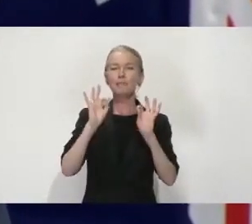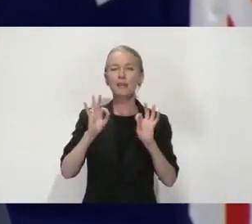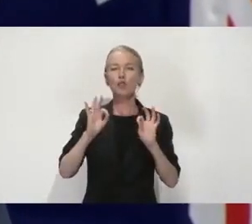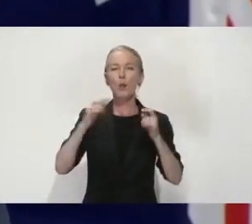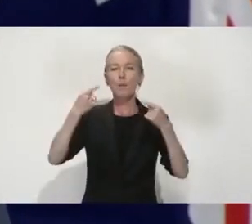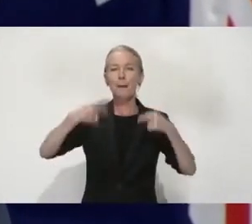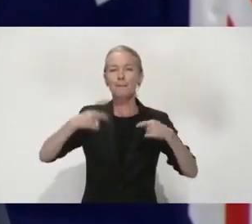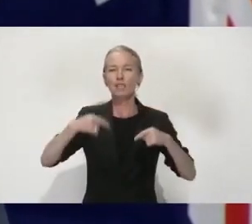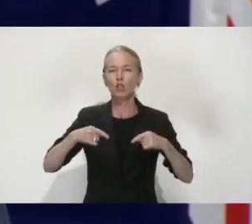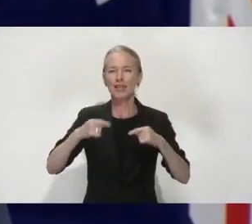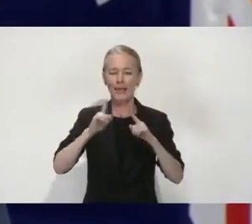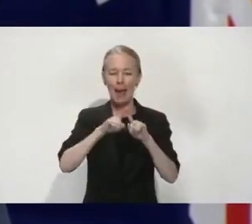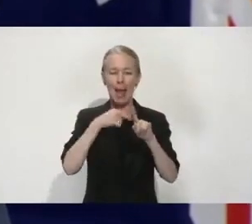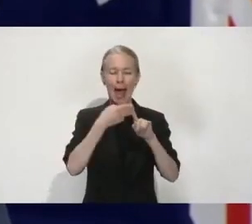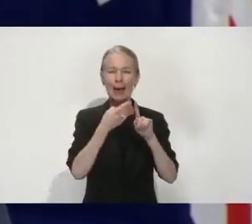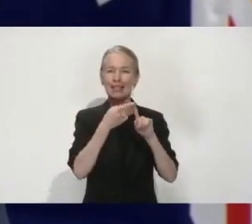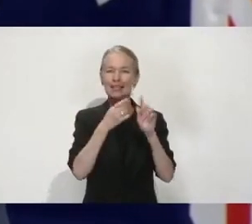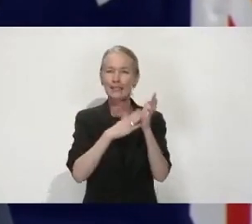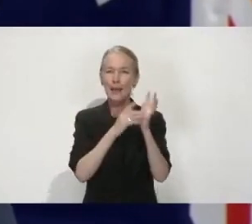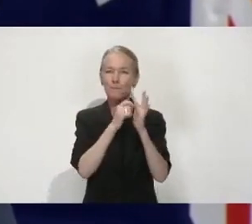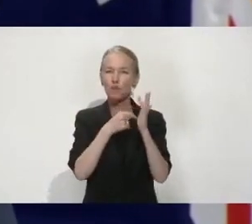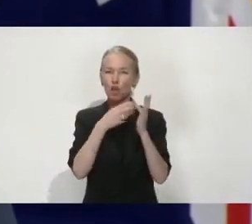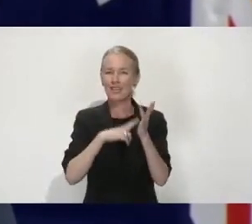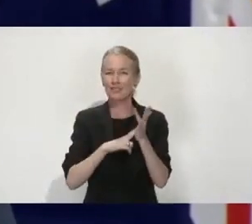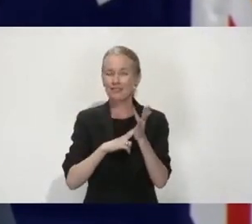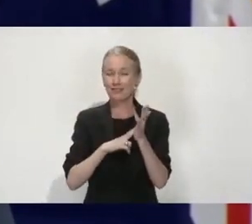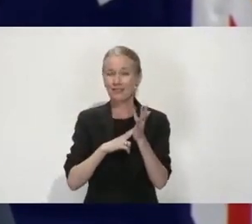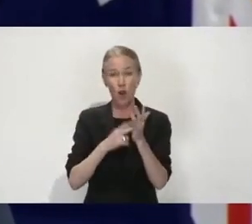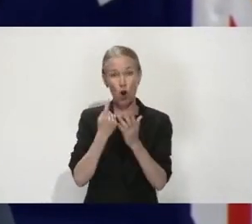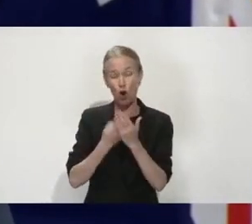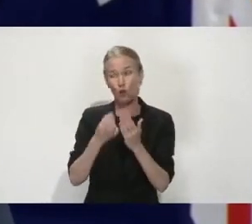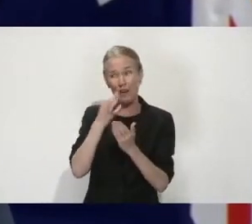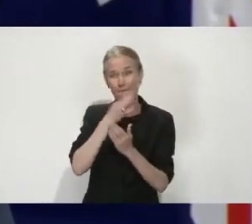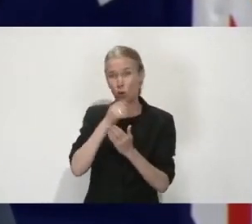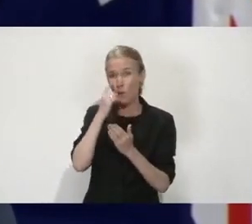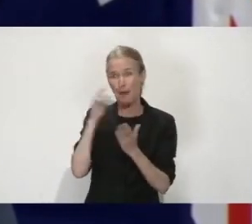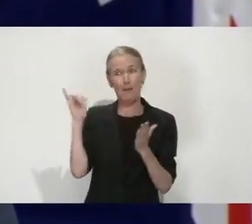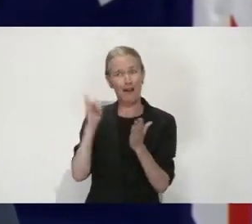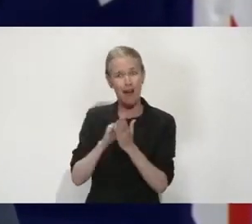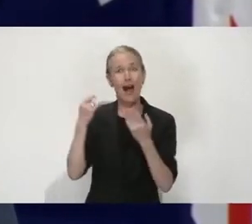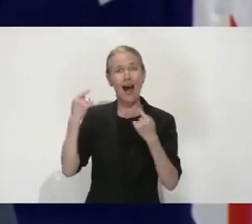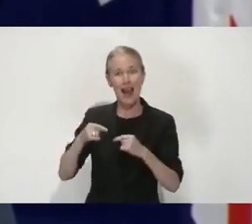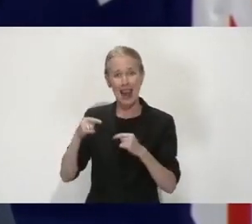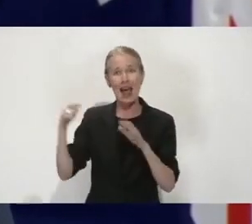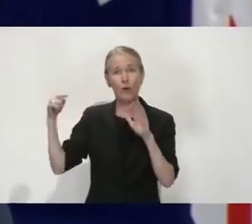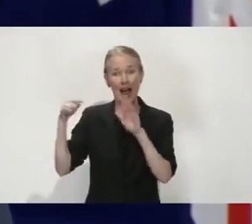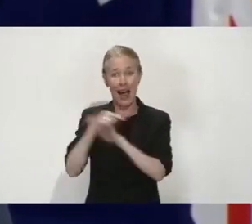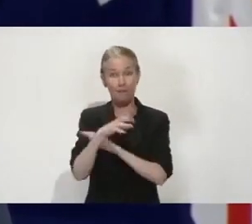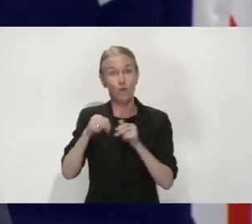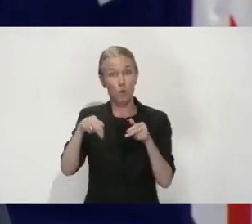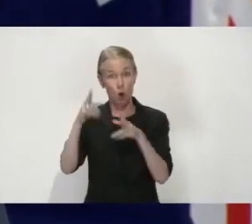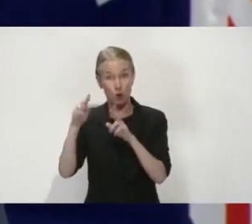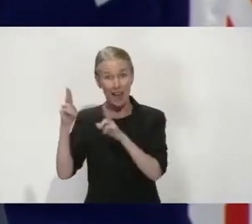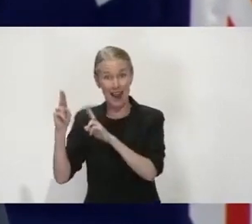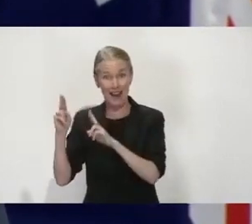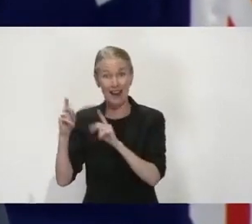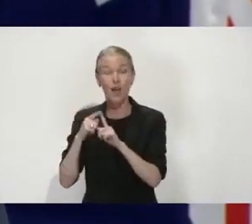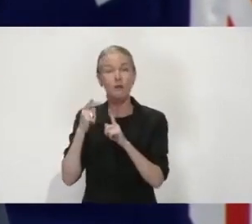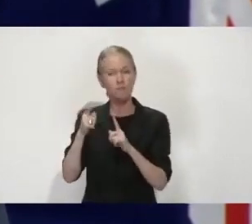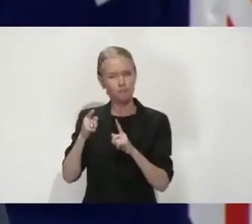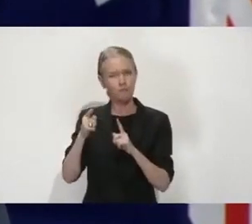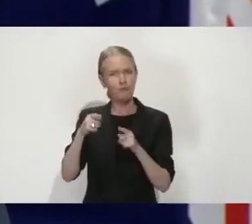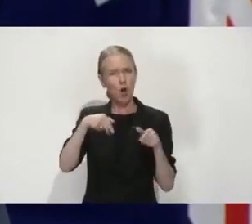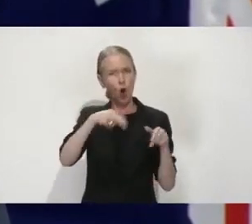circumstances. Our job is to keep COVID out of our communities, and we can't allow any undue health risk. Every